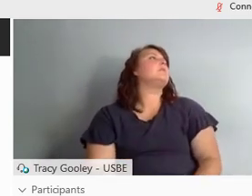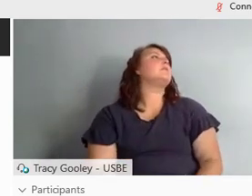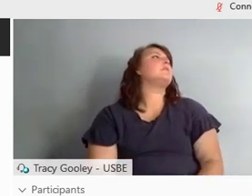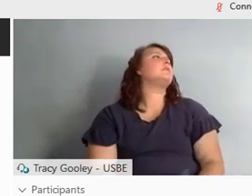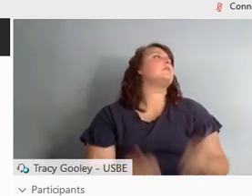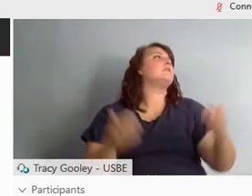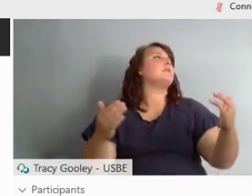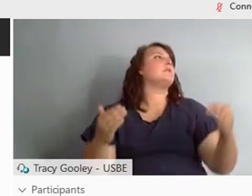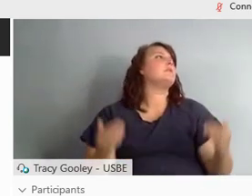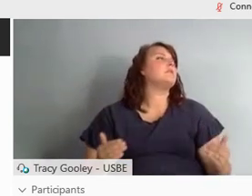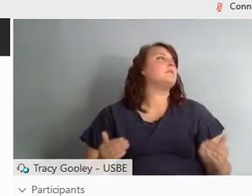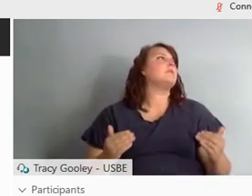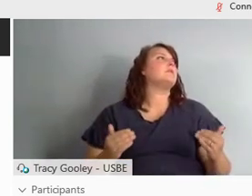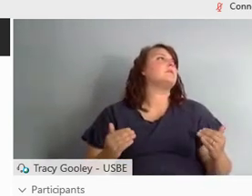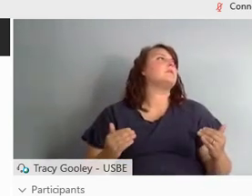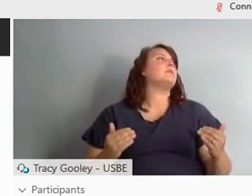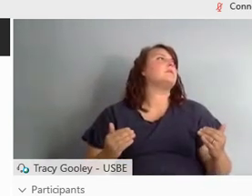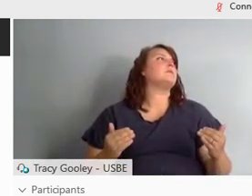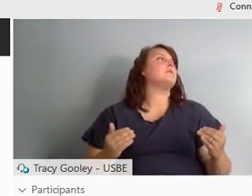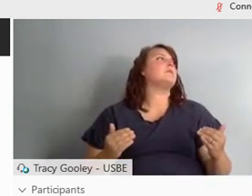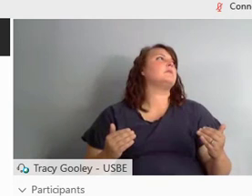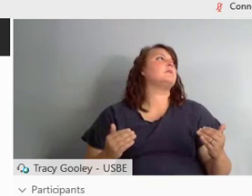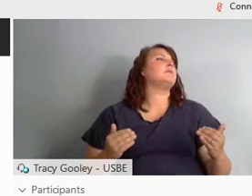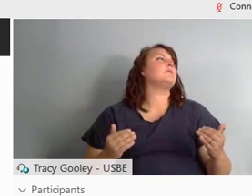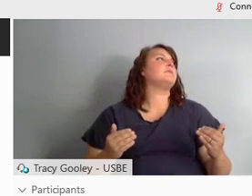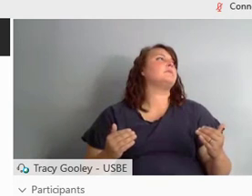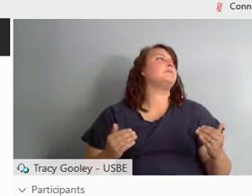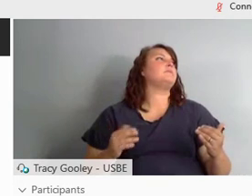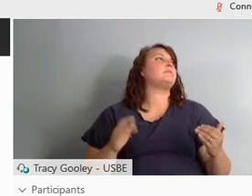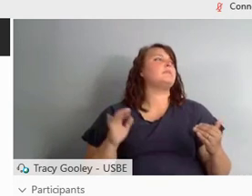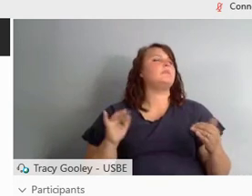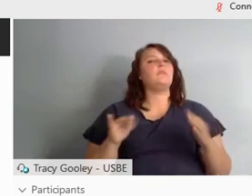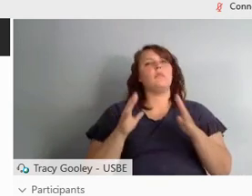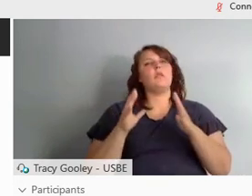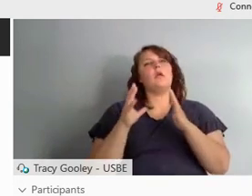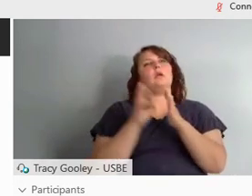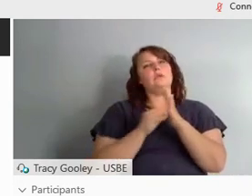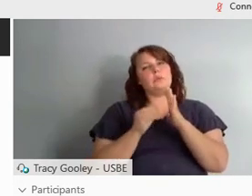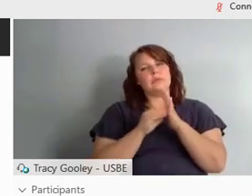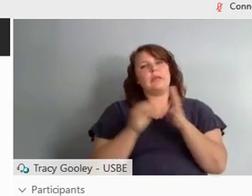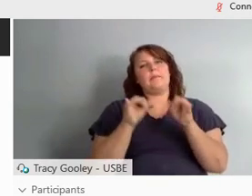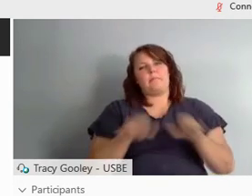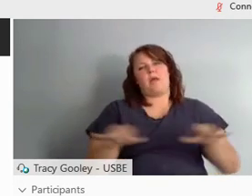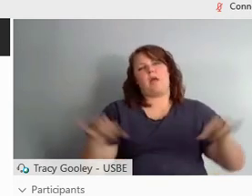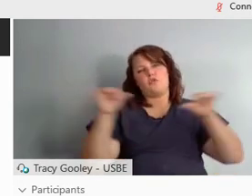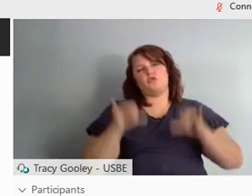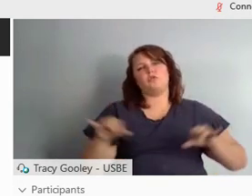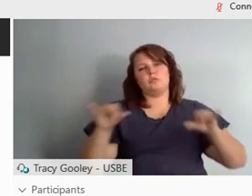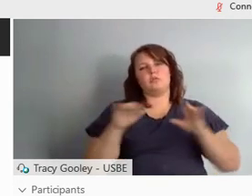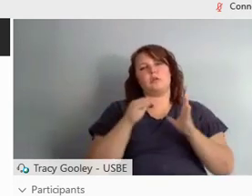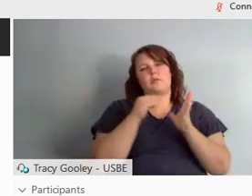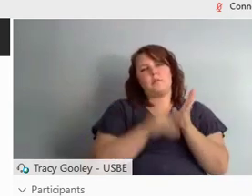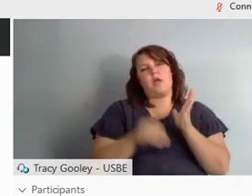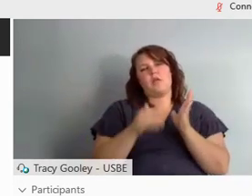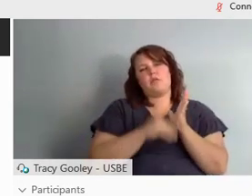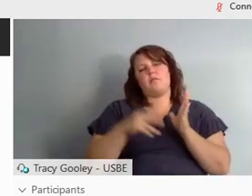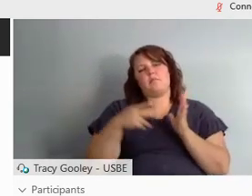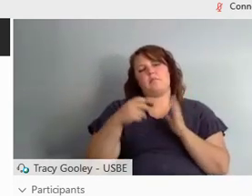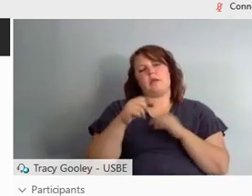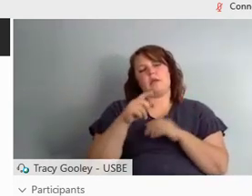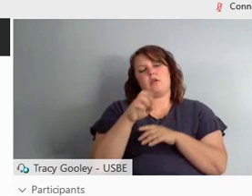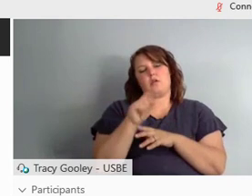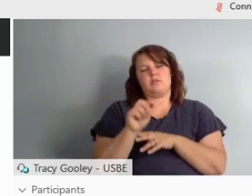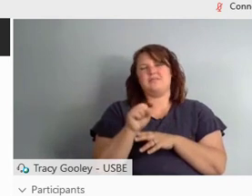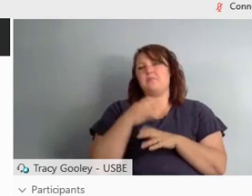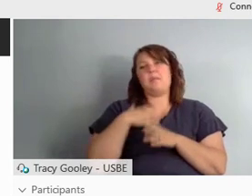The next one for this was duplicating and extending patterns. My student's not able to do any of those